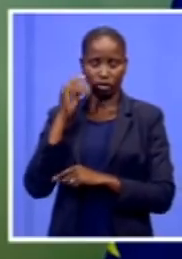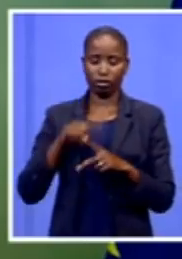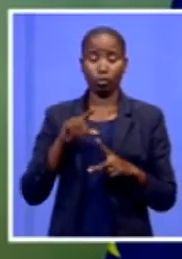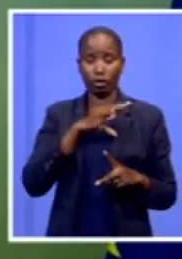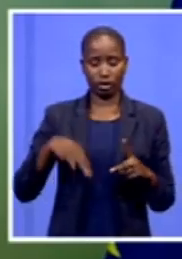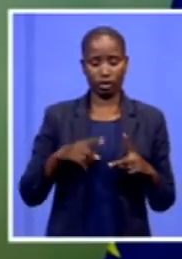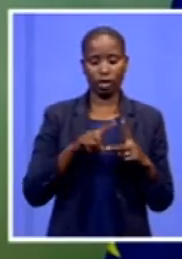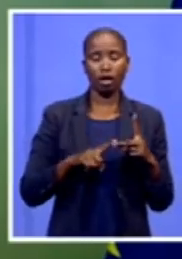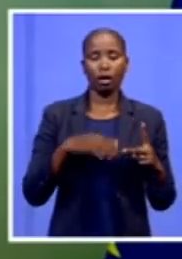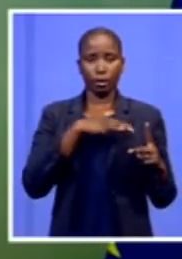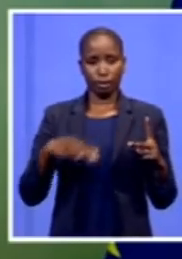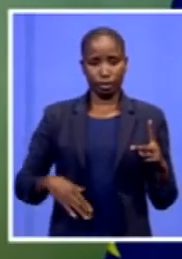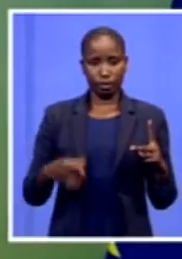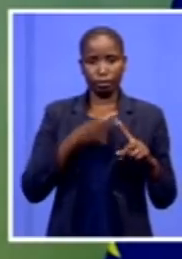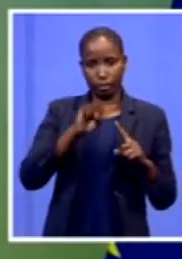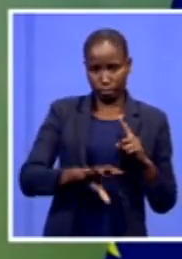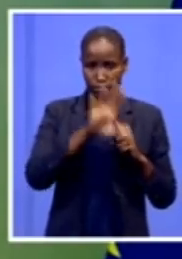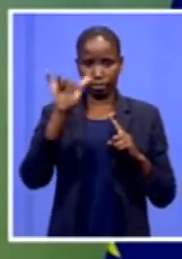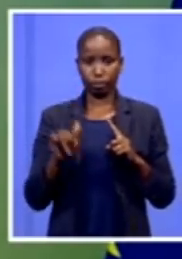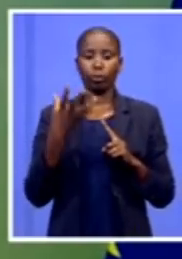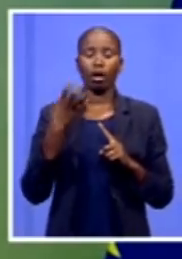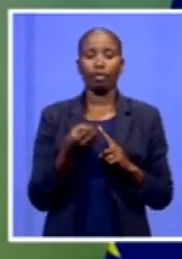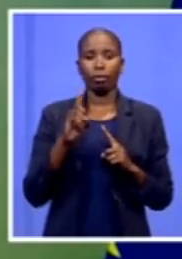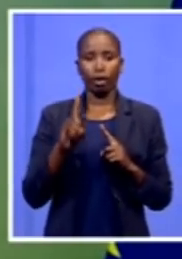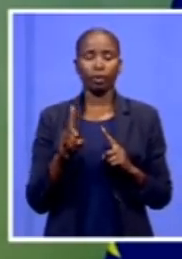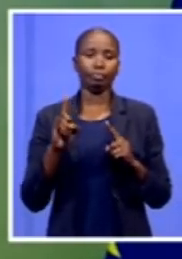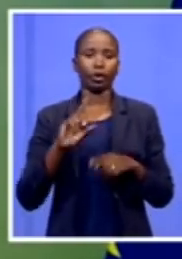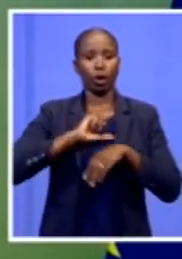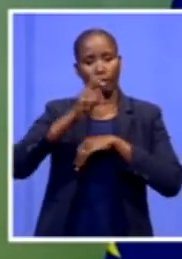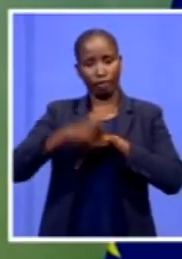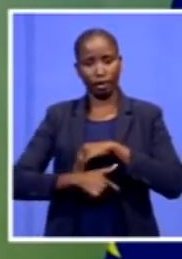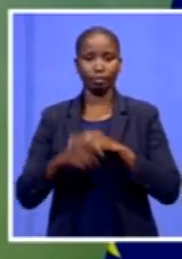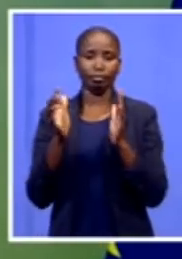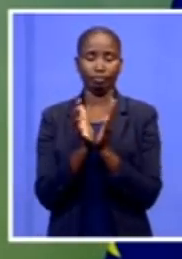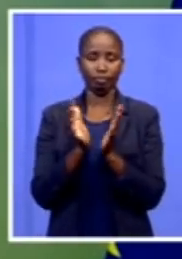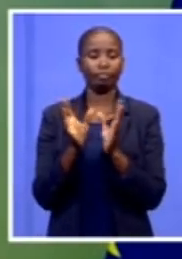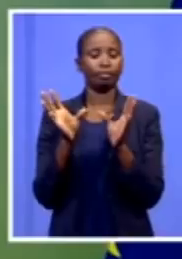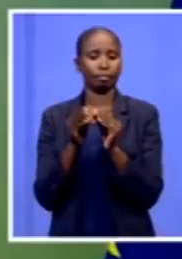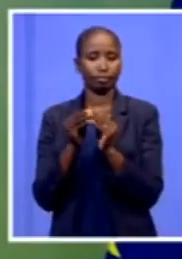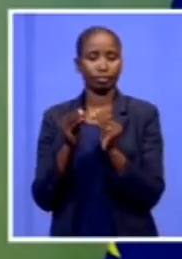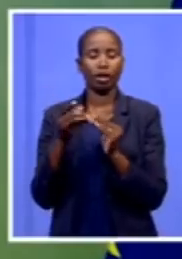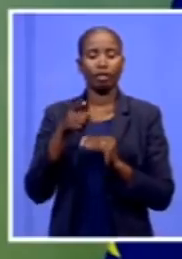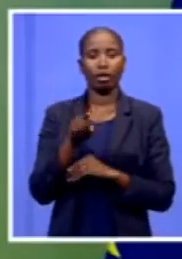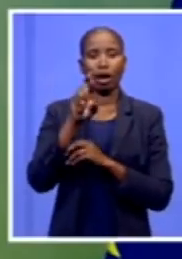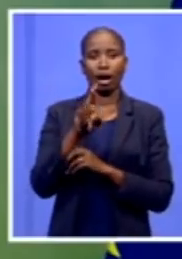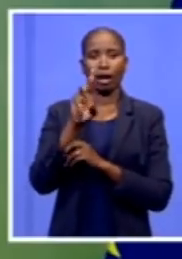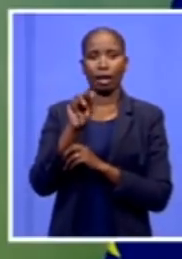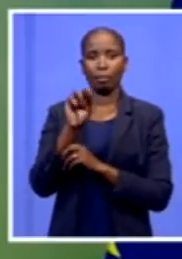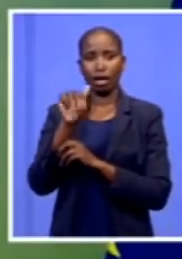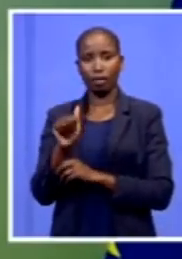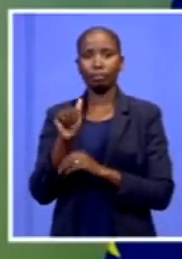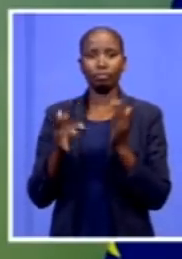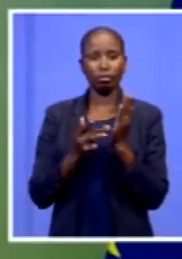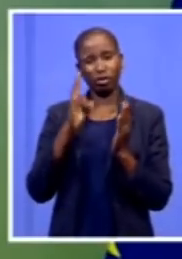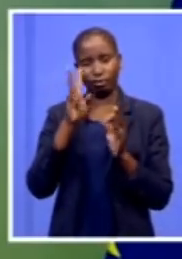A press conference to announce the first recipient of the mRNA technology on the African continent. Let's listen in. Country by the